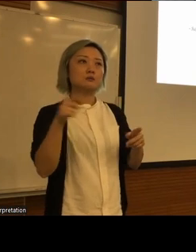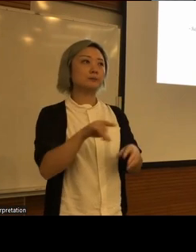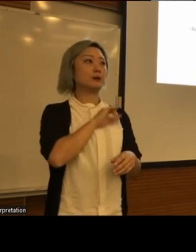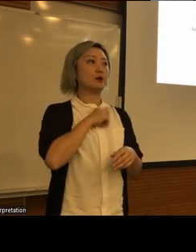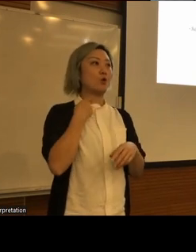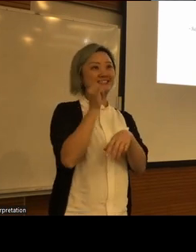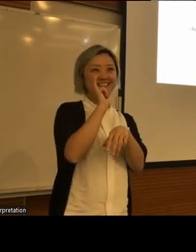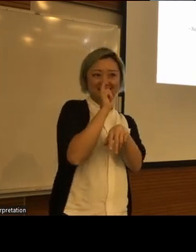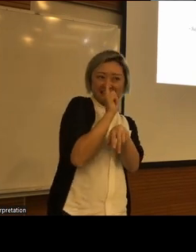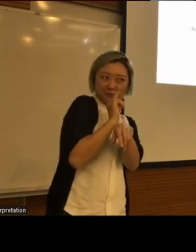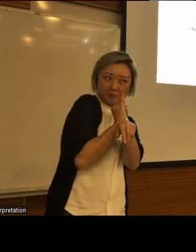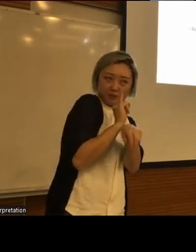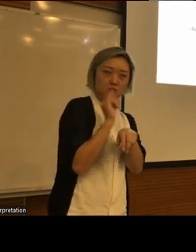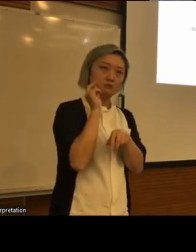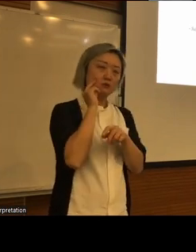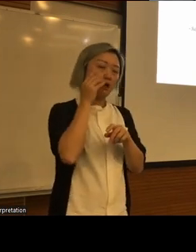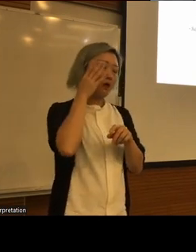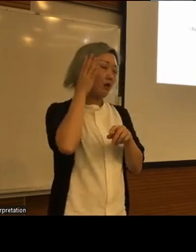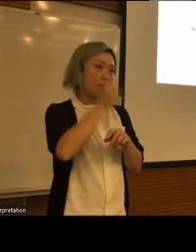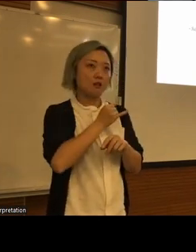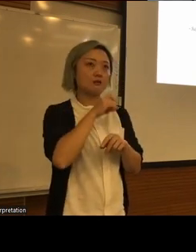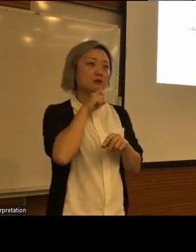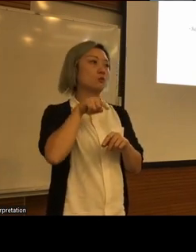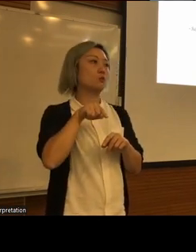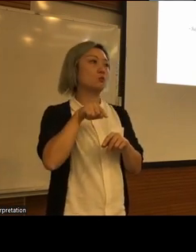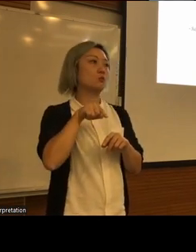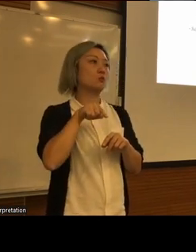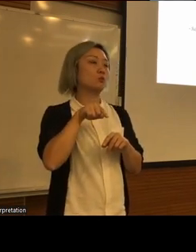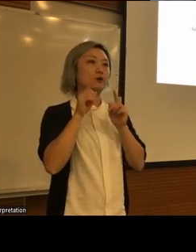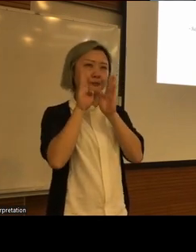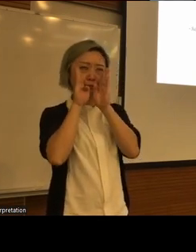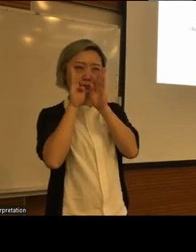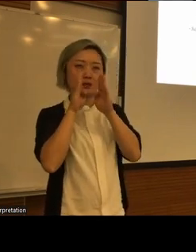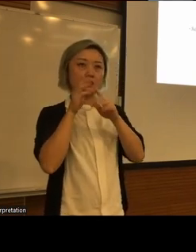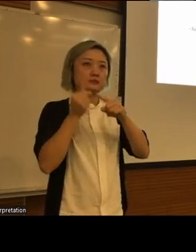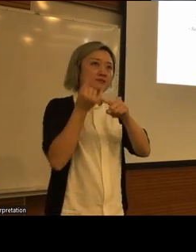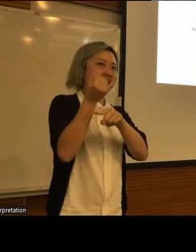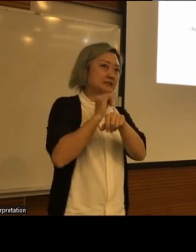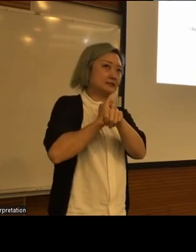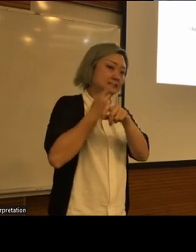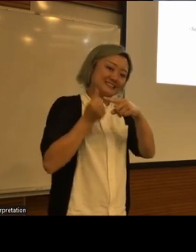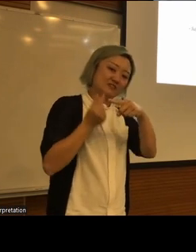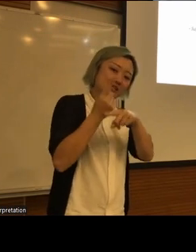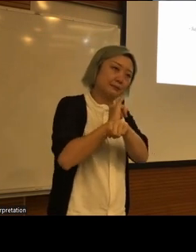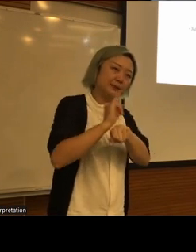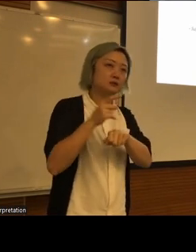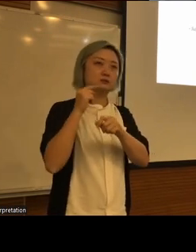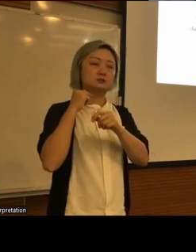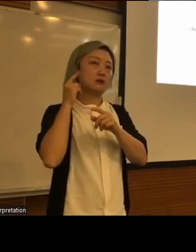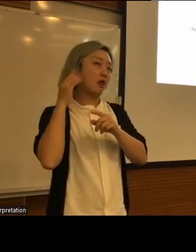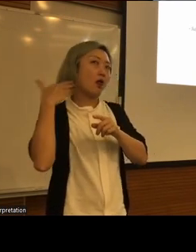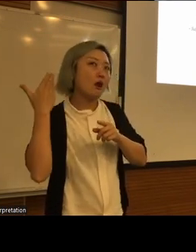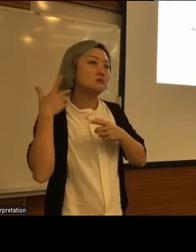You do not pay attention, or for 1/10 of a second, you may lose one syllable,